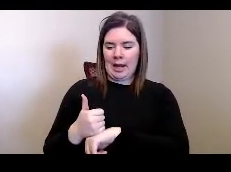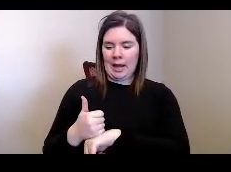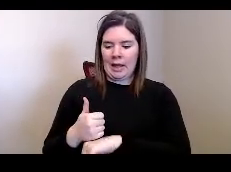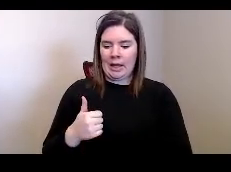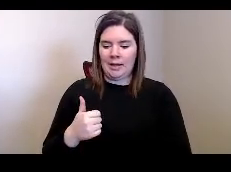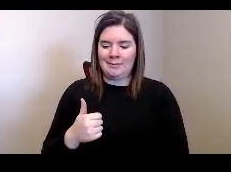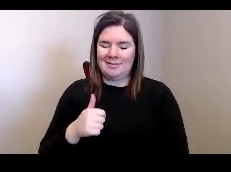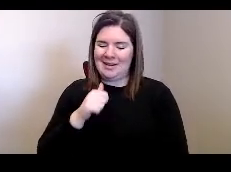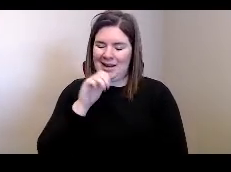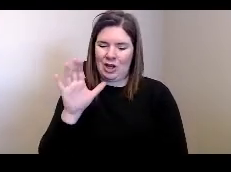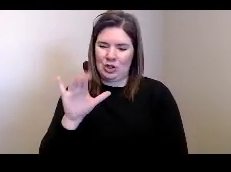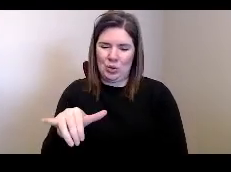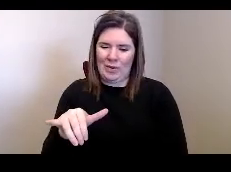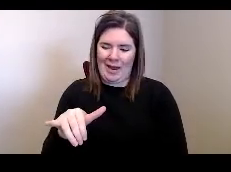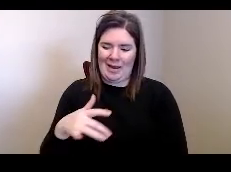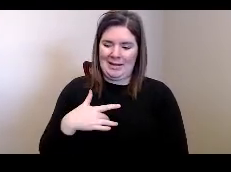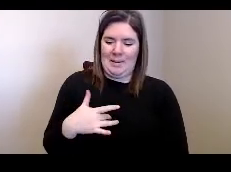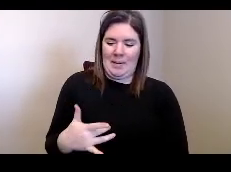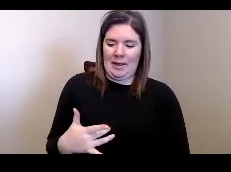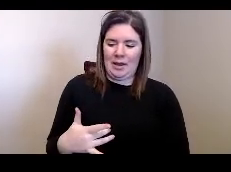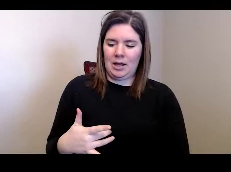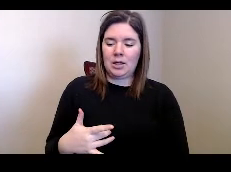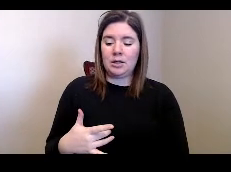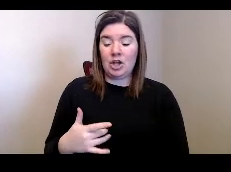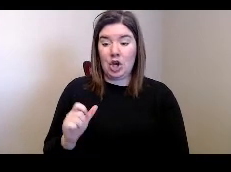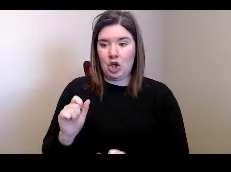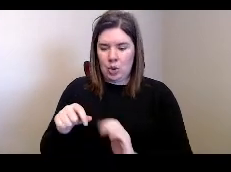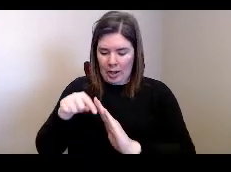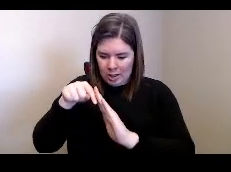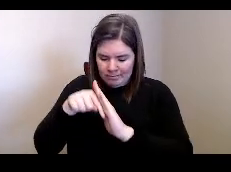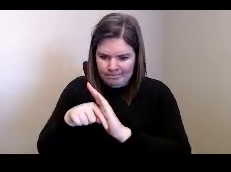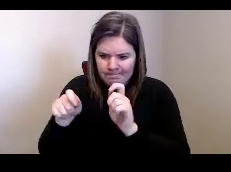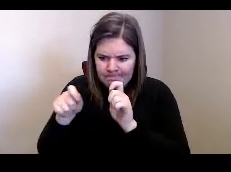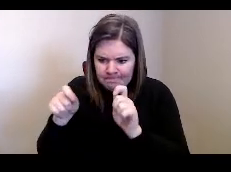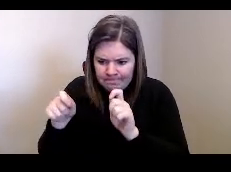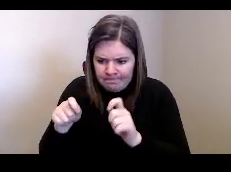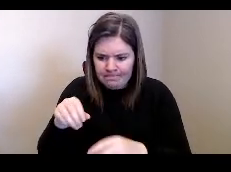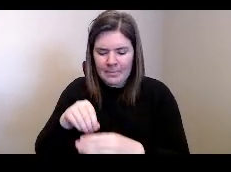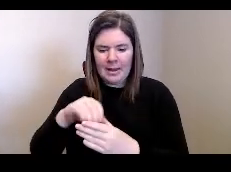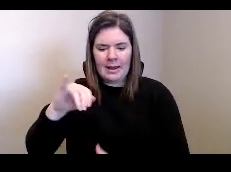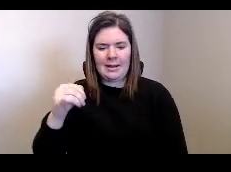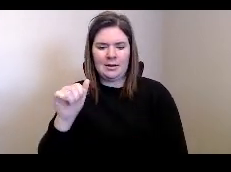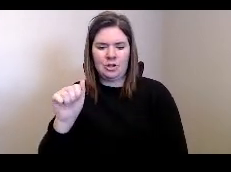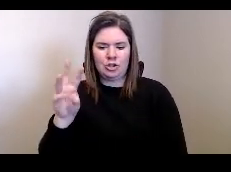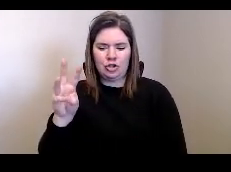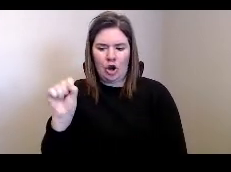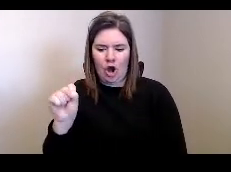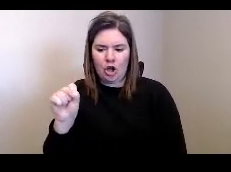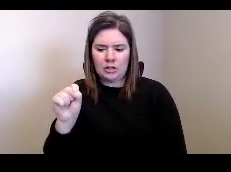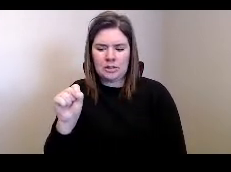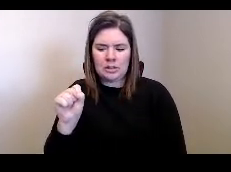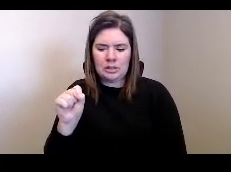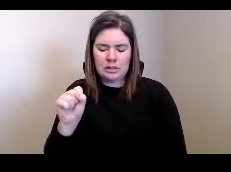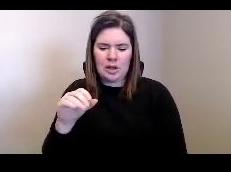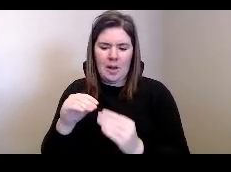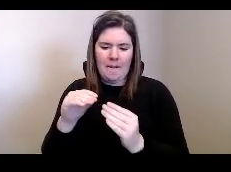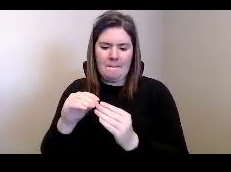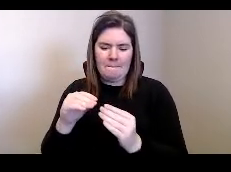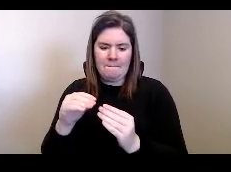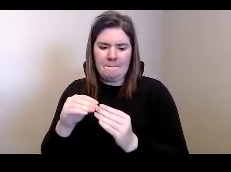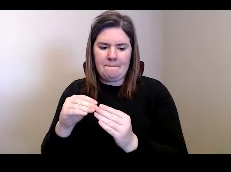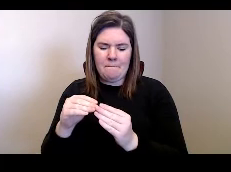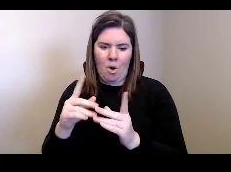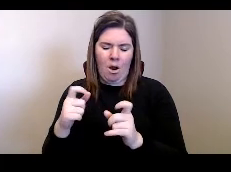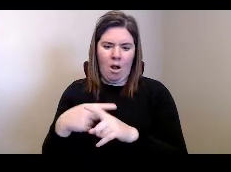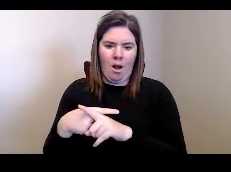do that by default. There's quite a few settings in JAWS and the more robust screen readers. So I think you can get it to tell you, hey,